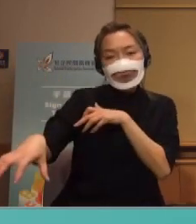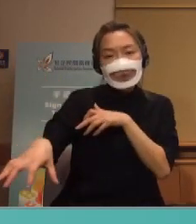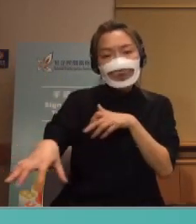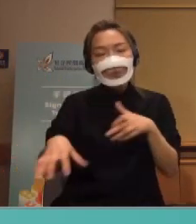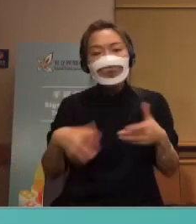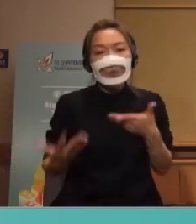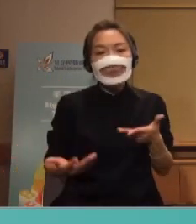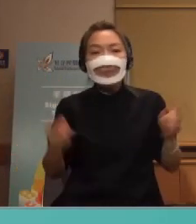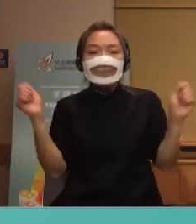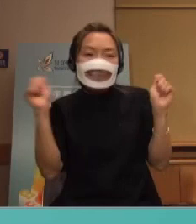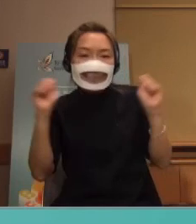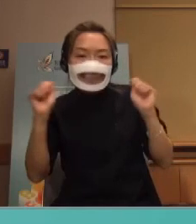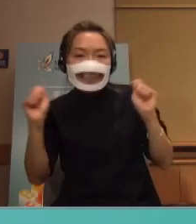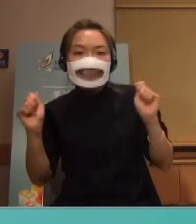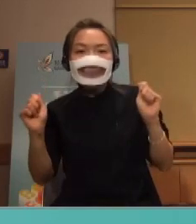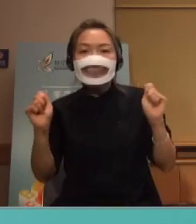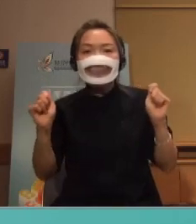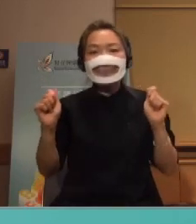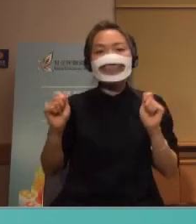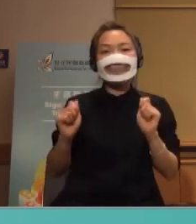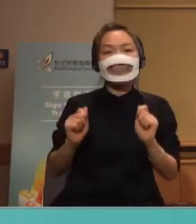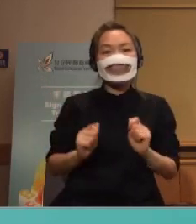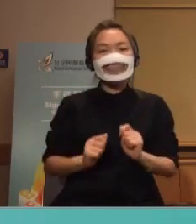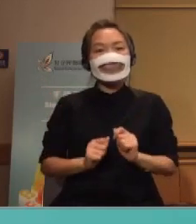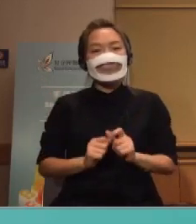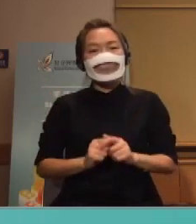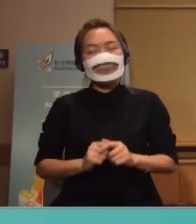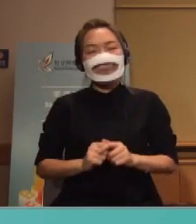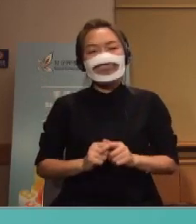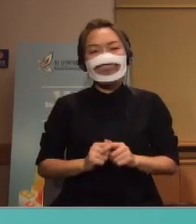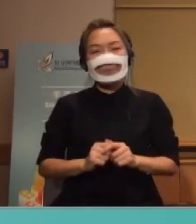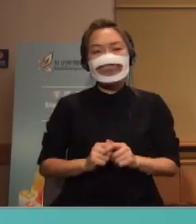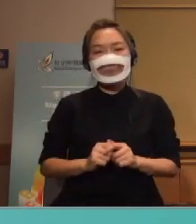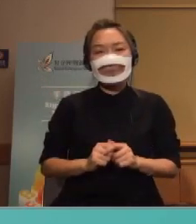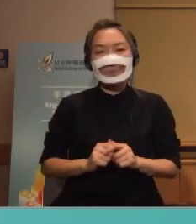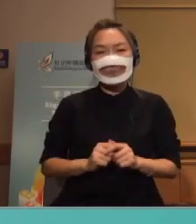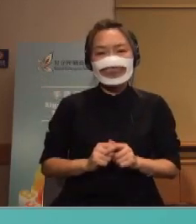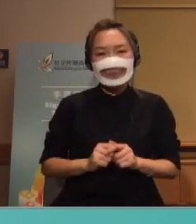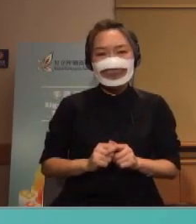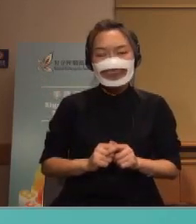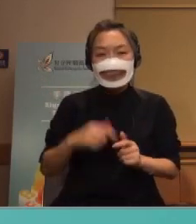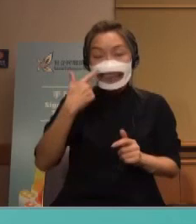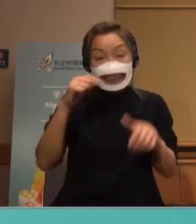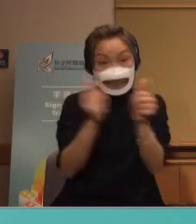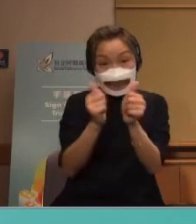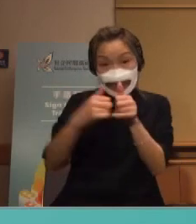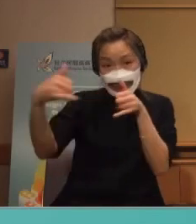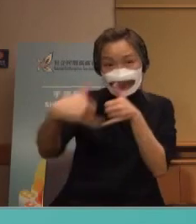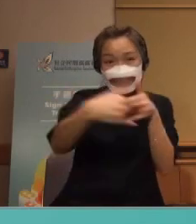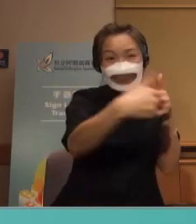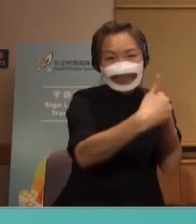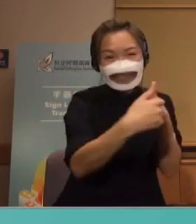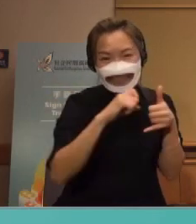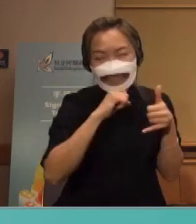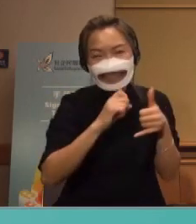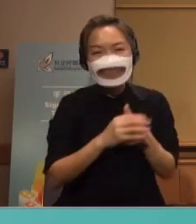1-year party, but we're actually having a 1-year anniversary birthday party tomorrow at McDonald's, actual McDonald's. So we're inviting